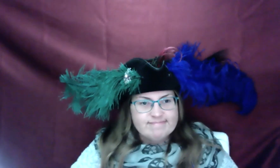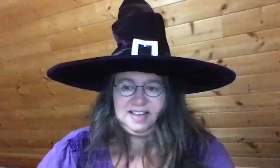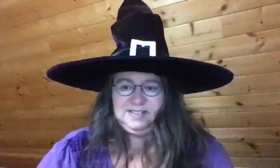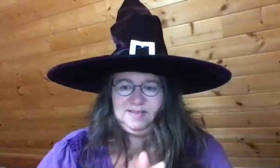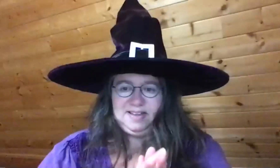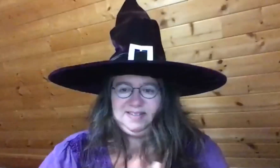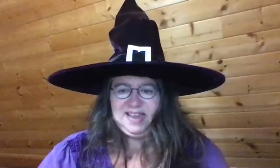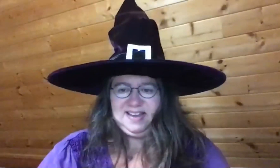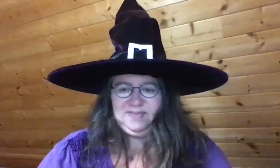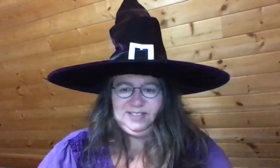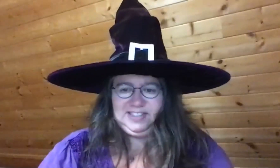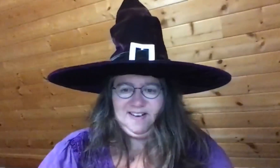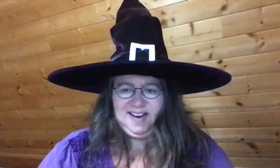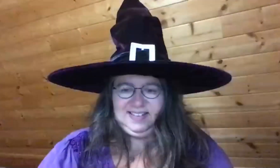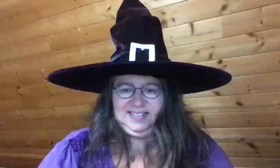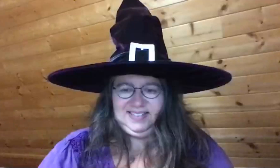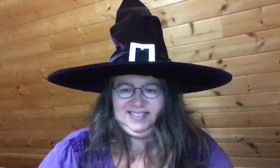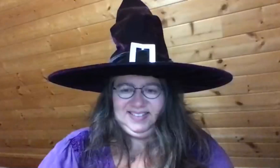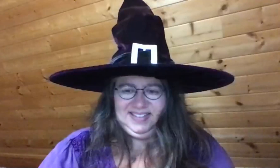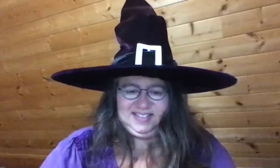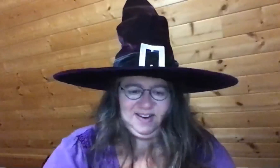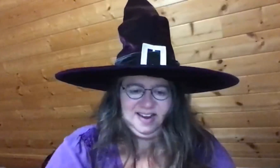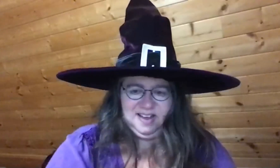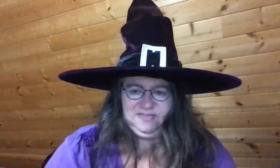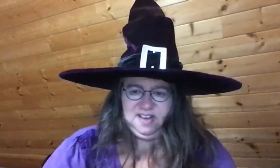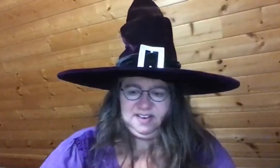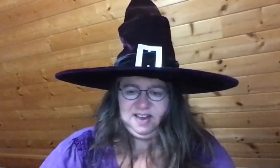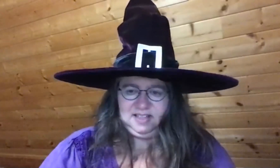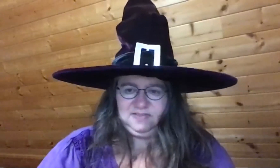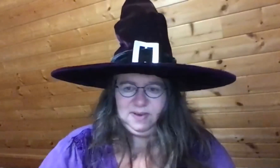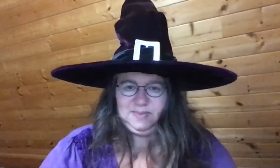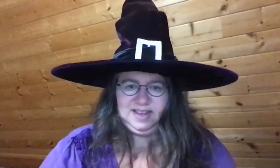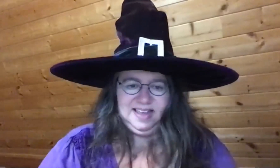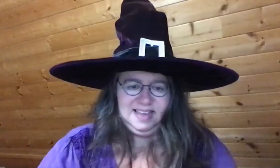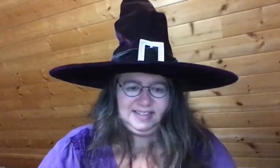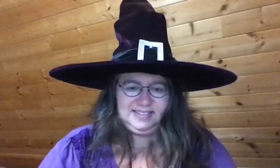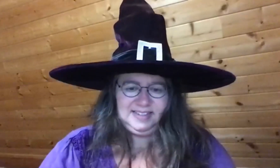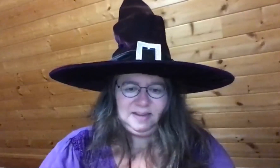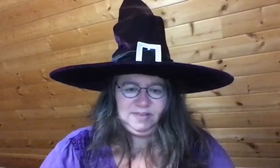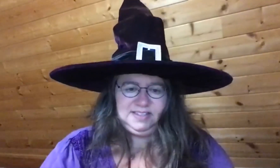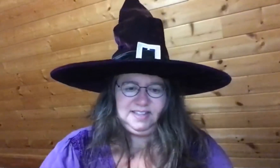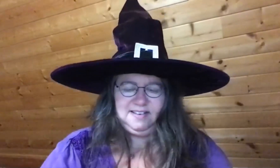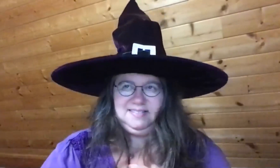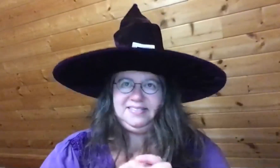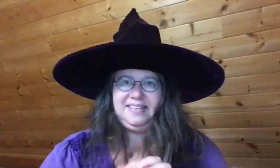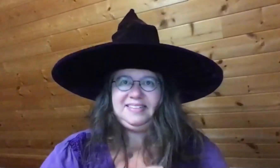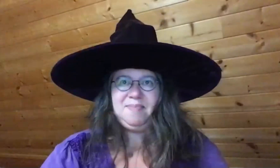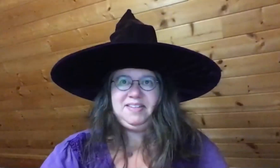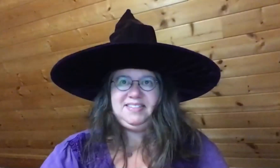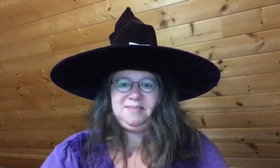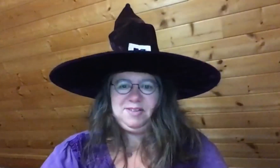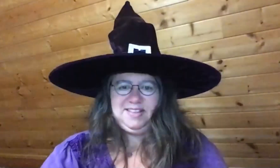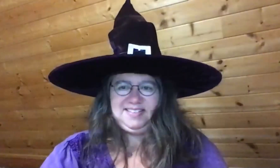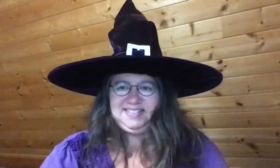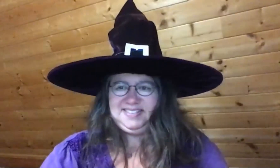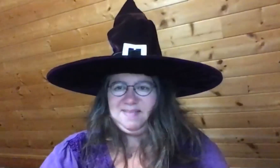That's great. Thank you so much, Amanda M, for sharing. It's great and how fun. I love the way we get synced up with each other, right? Tapping